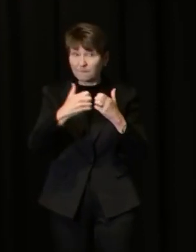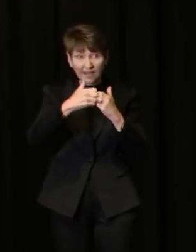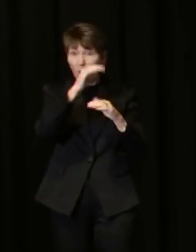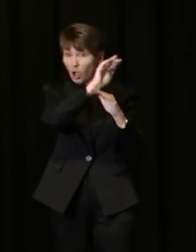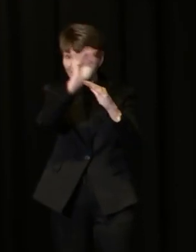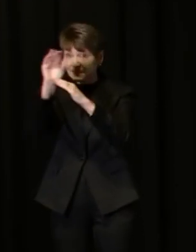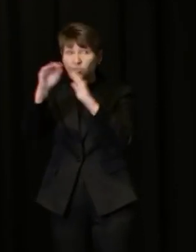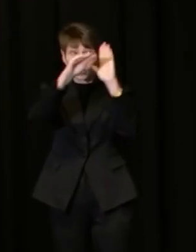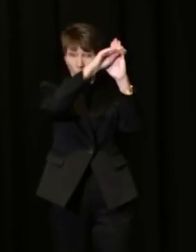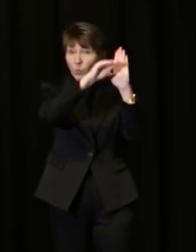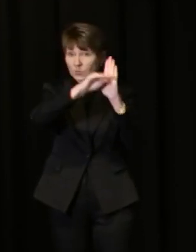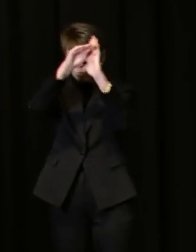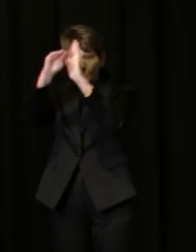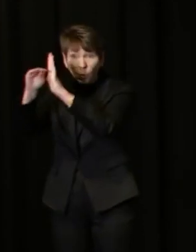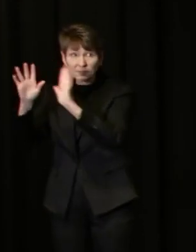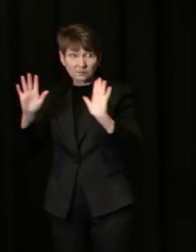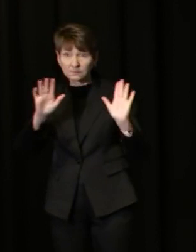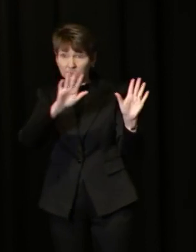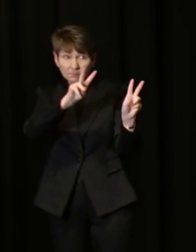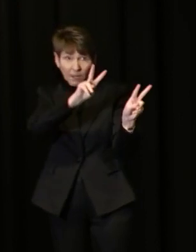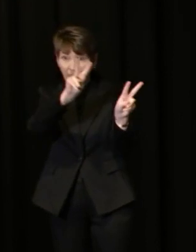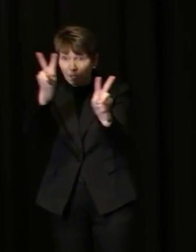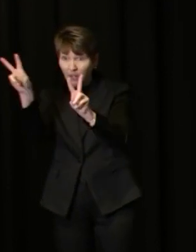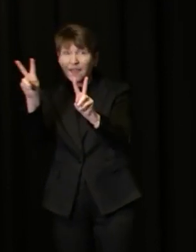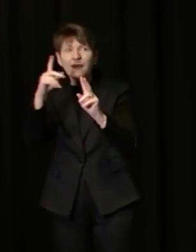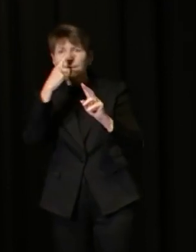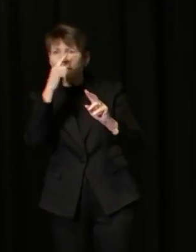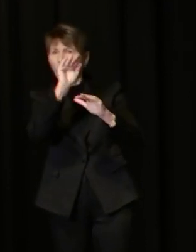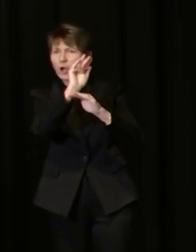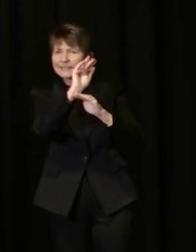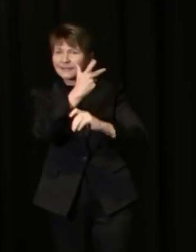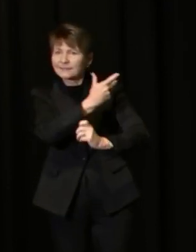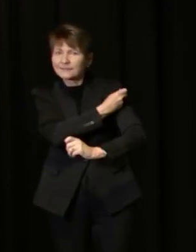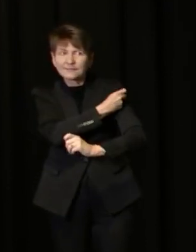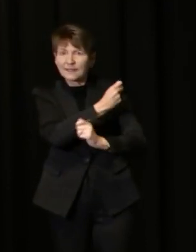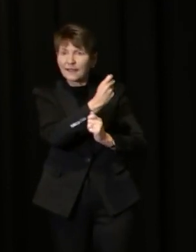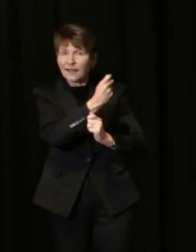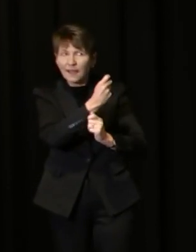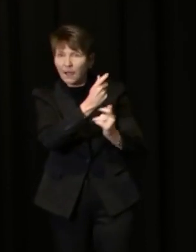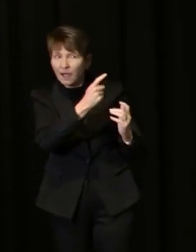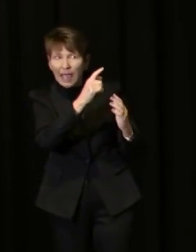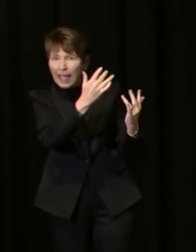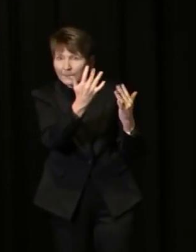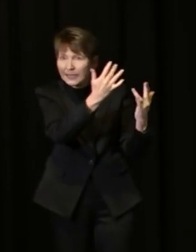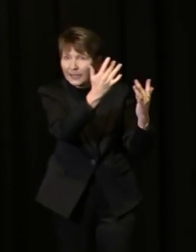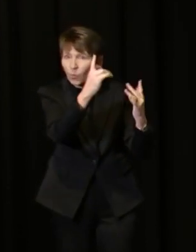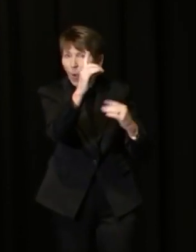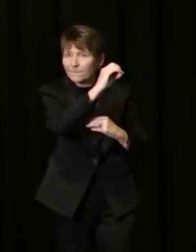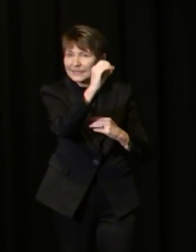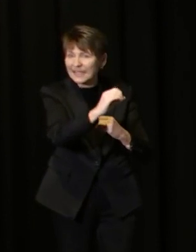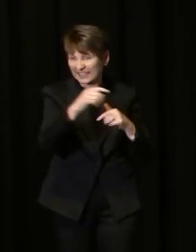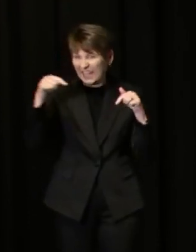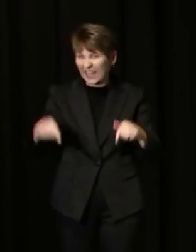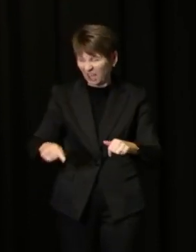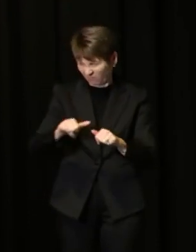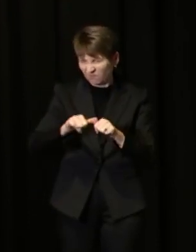the millions and millions of Victorians who've been through so much and have yet again done what we asked of them. Please go and get